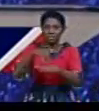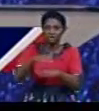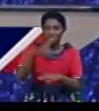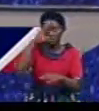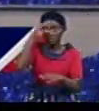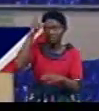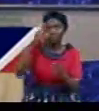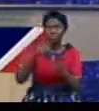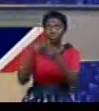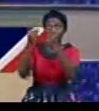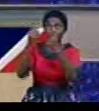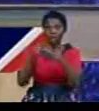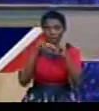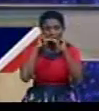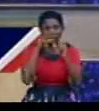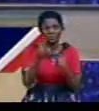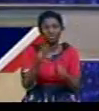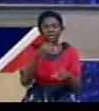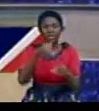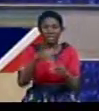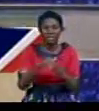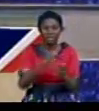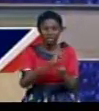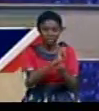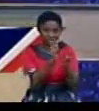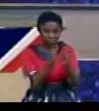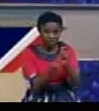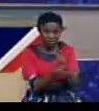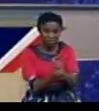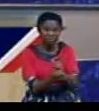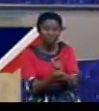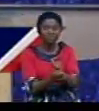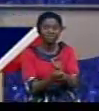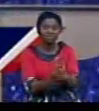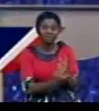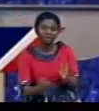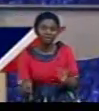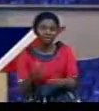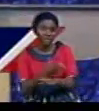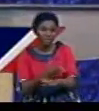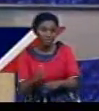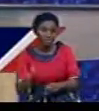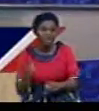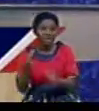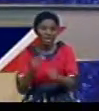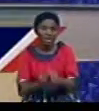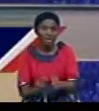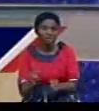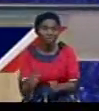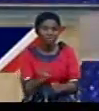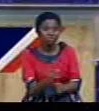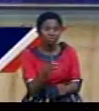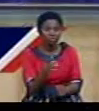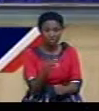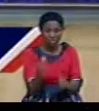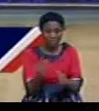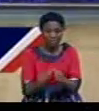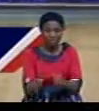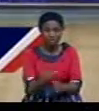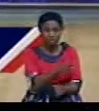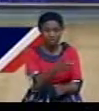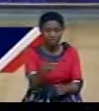in turning away every one of you from from from